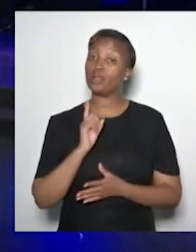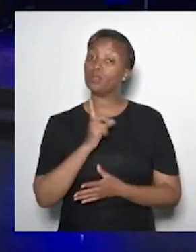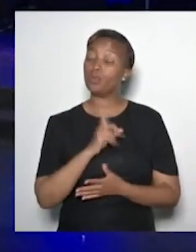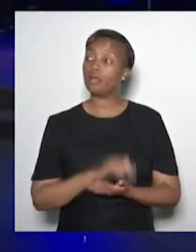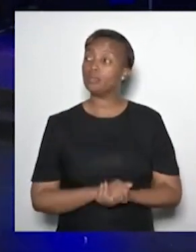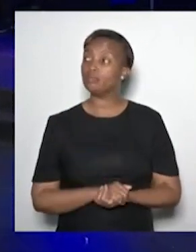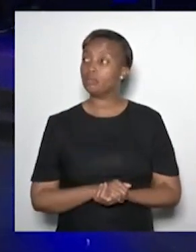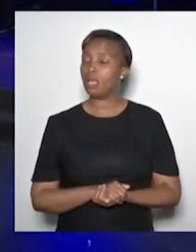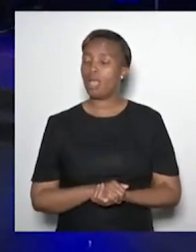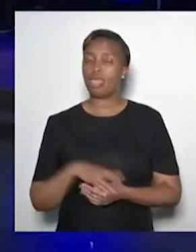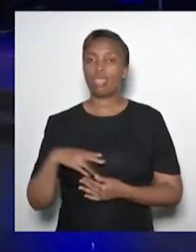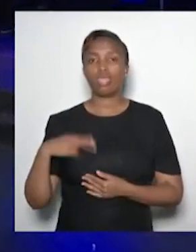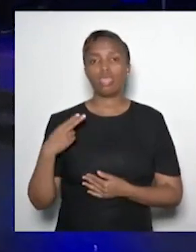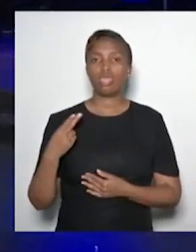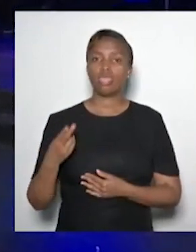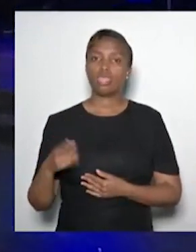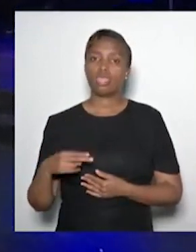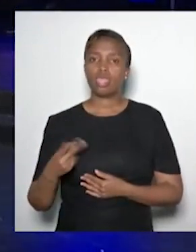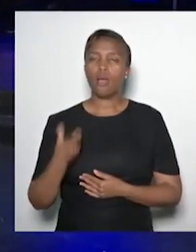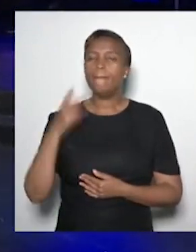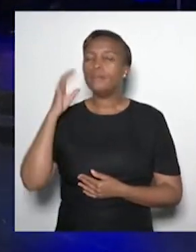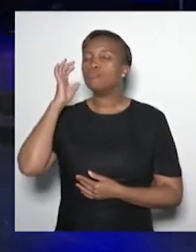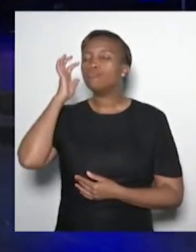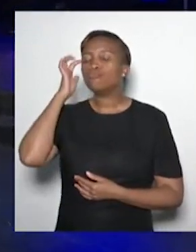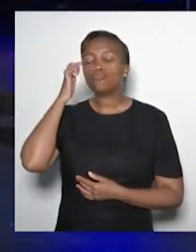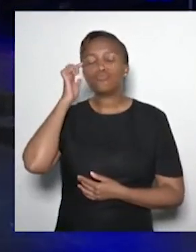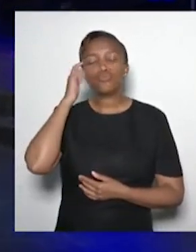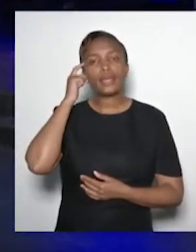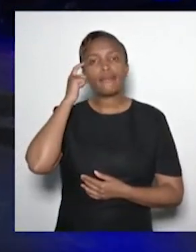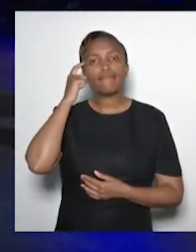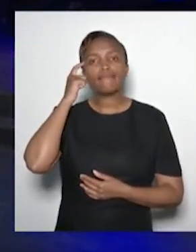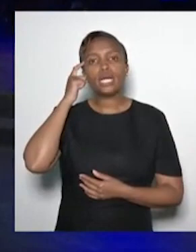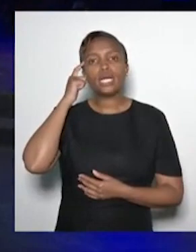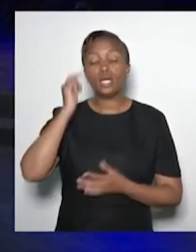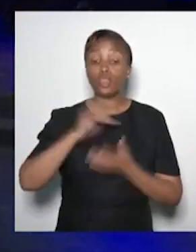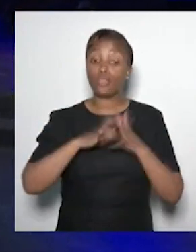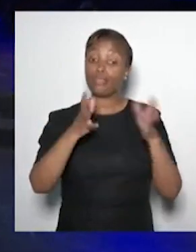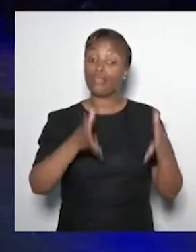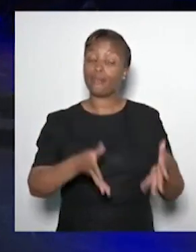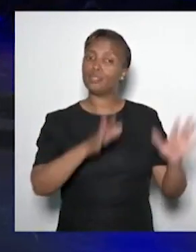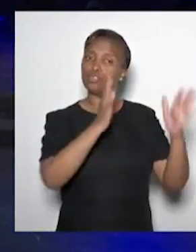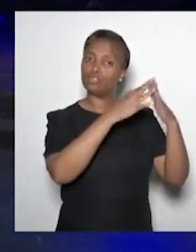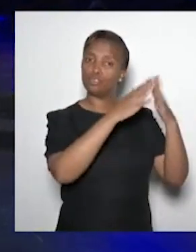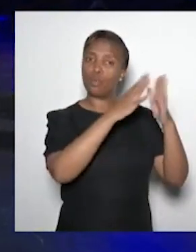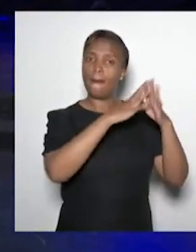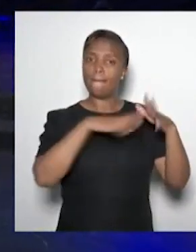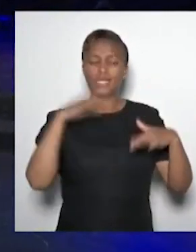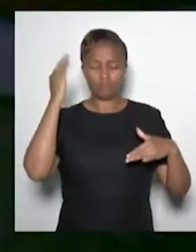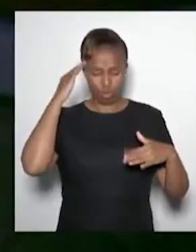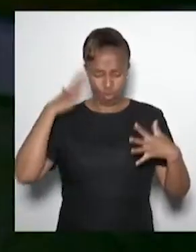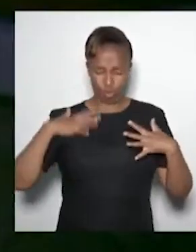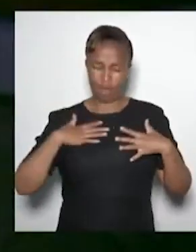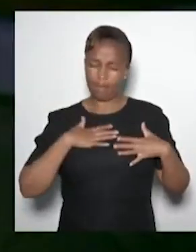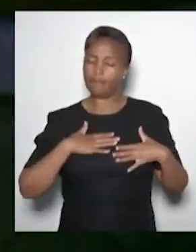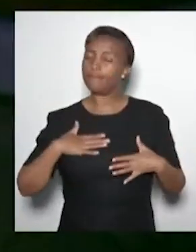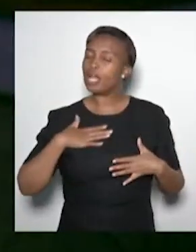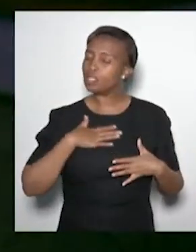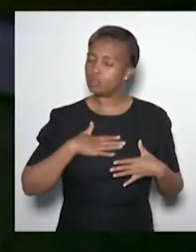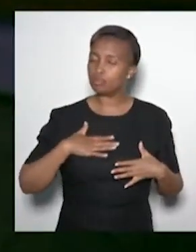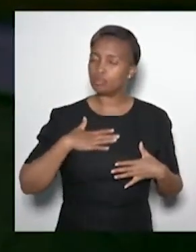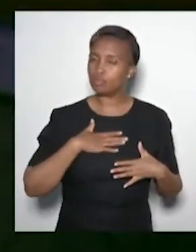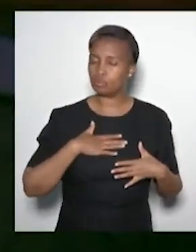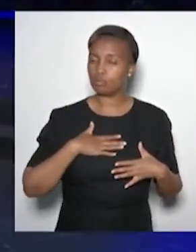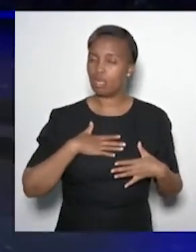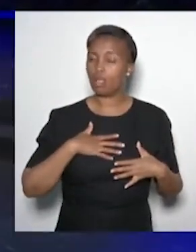because I've always been of the opinion that the presence of the church must be felt. And what